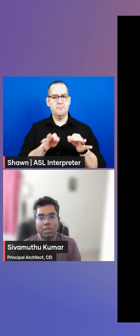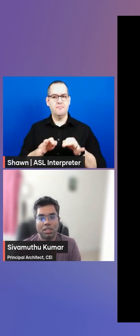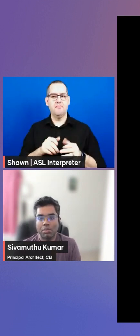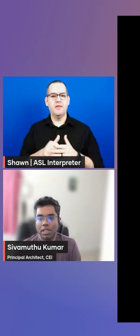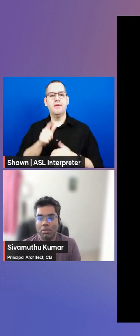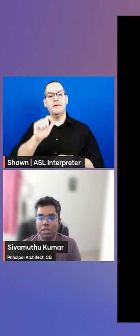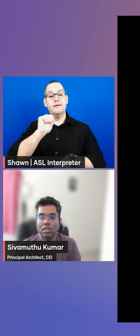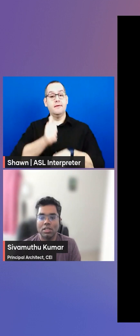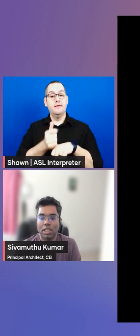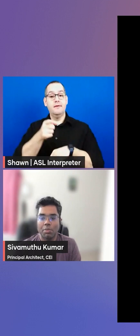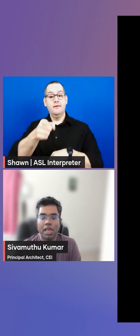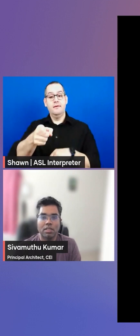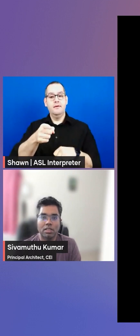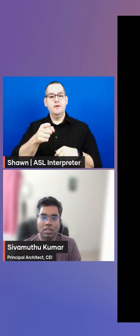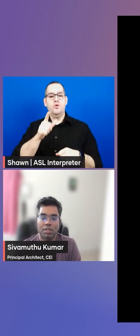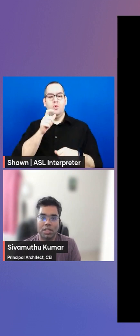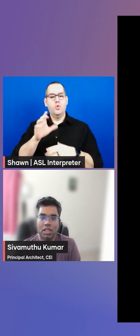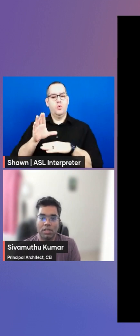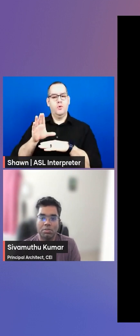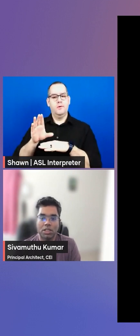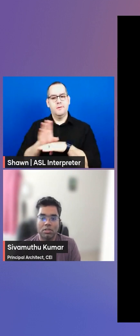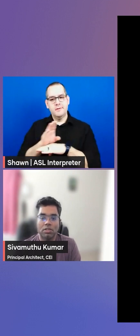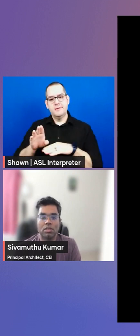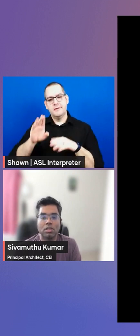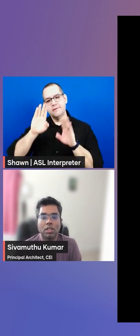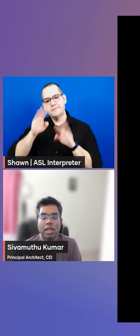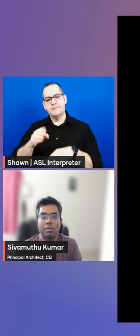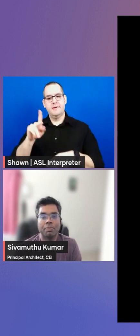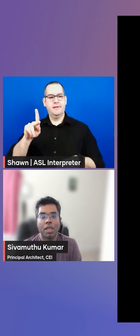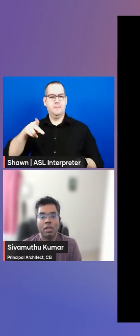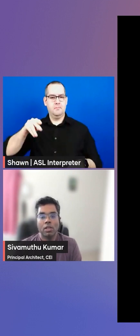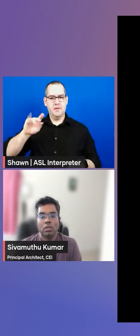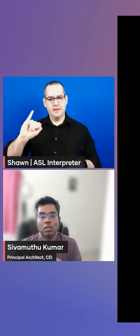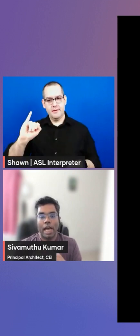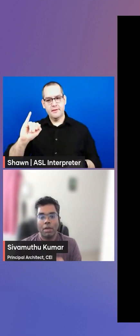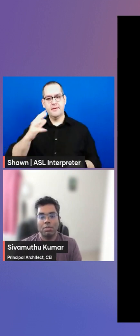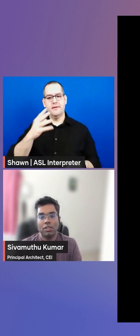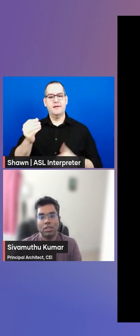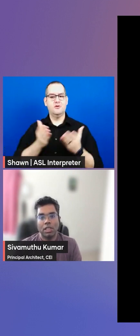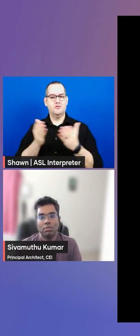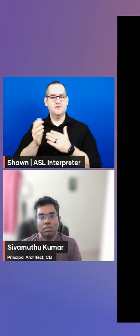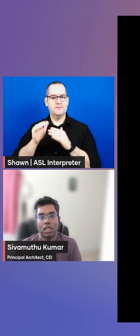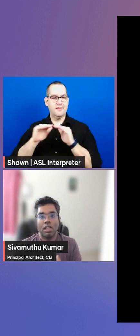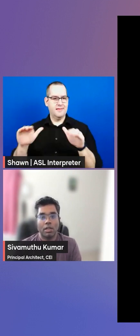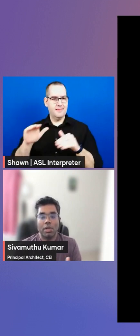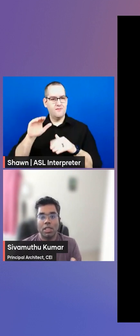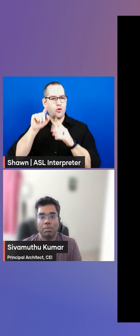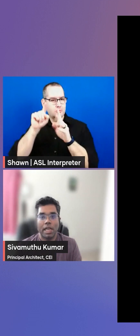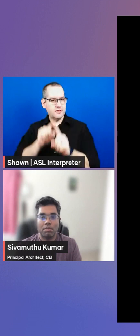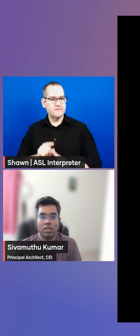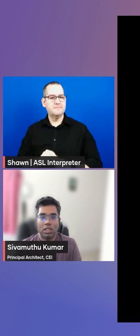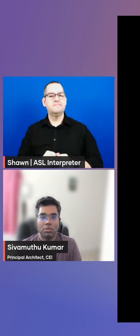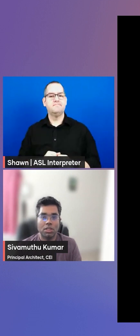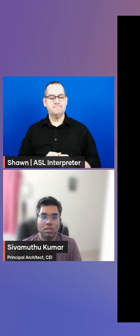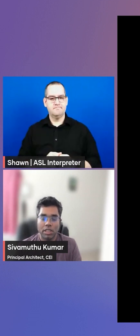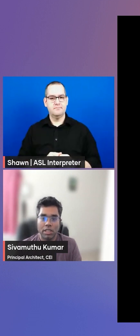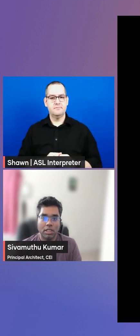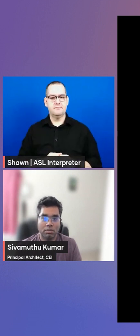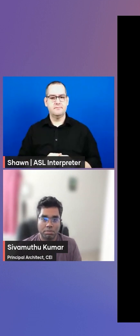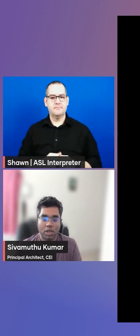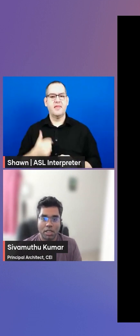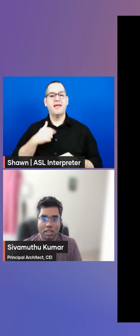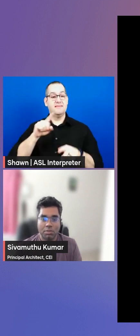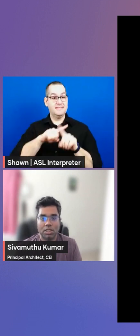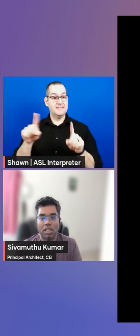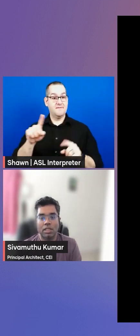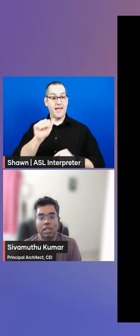team that is measured by the business KPIs and the service level objectives, right? So the app dev team, there are like multiple app dev teams in